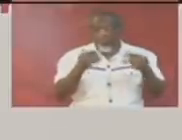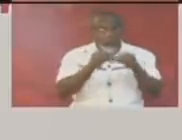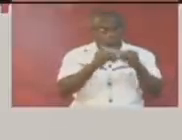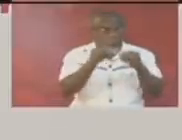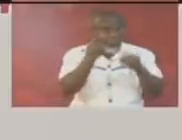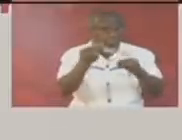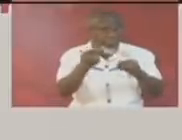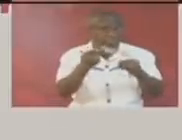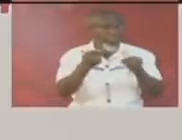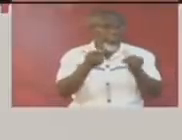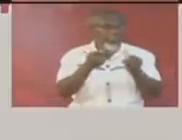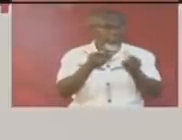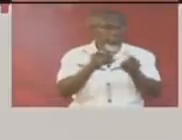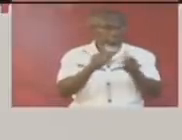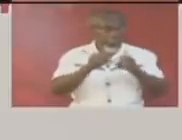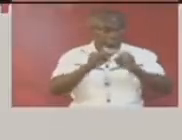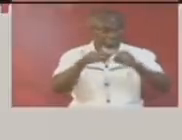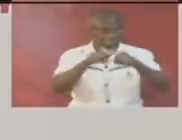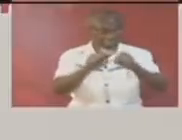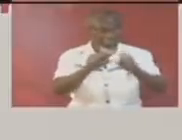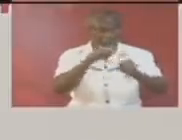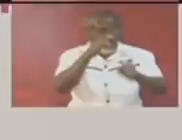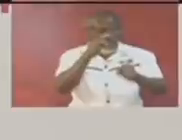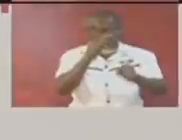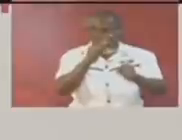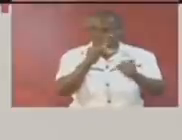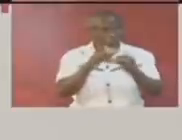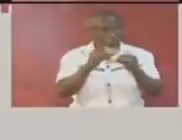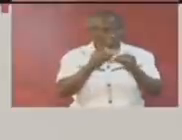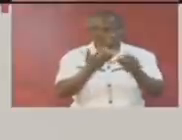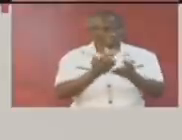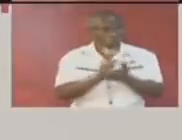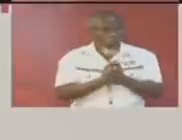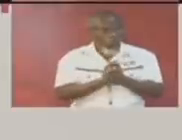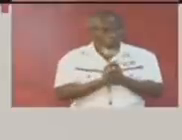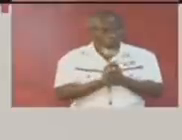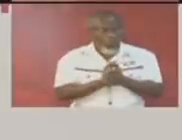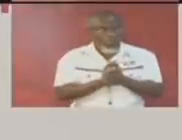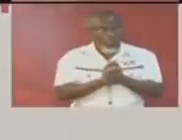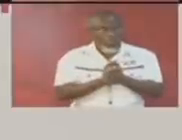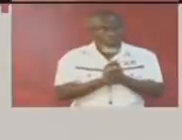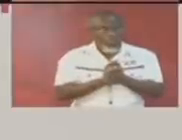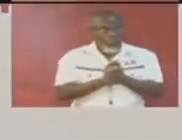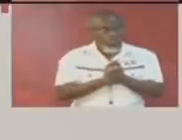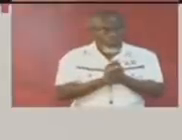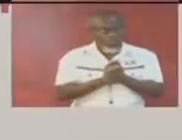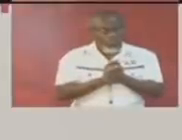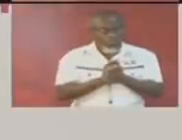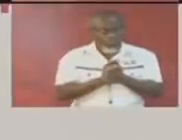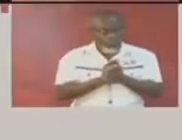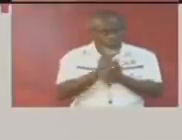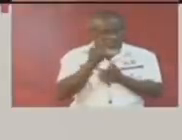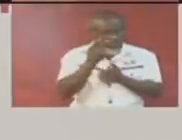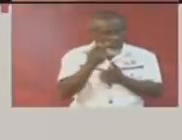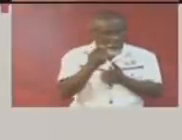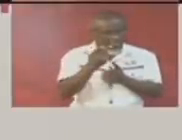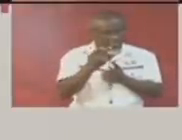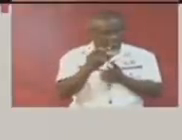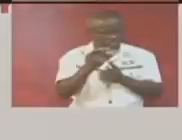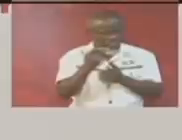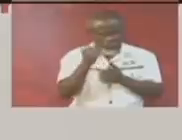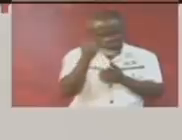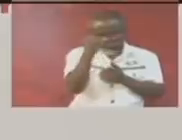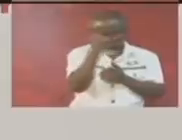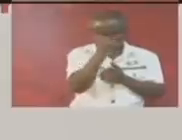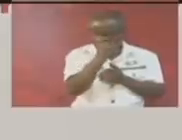tend to get. If you have allergies to bee stings, for example, you would be included in someone that would have had severe allergies prior,